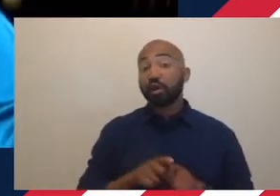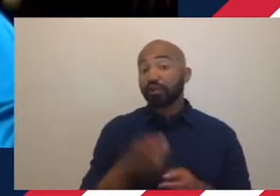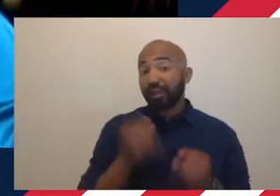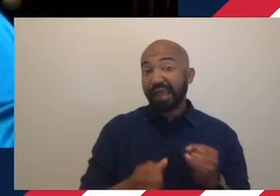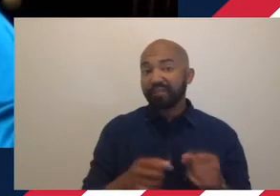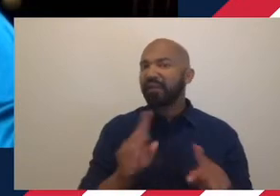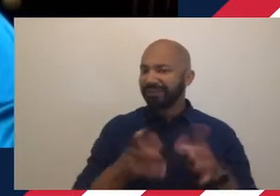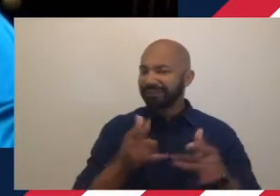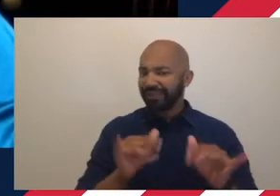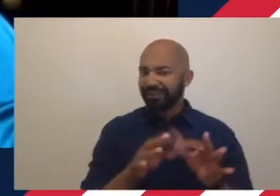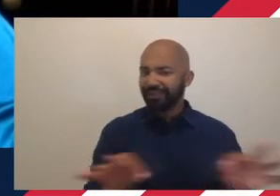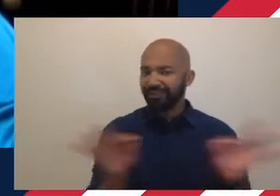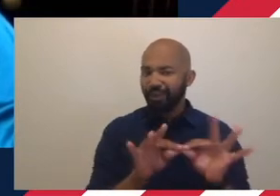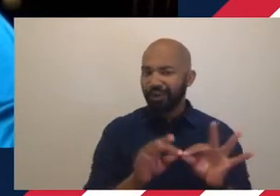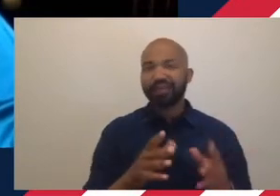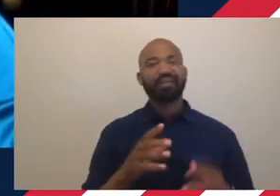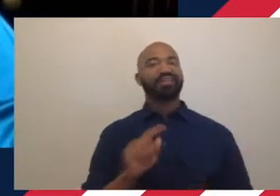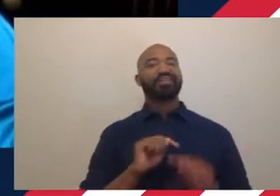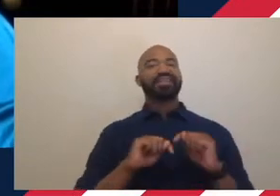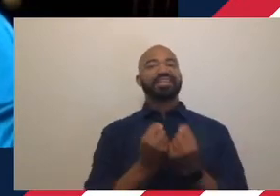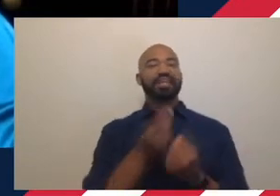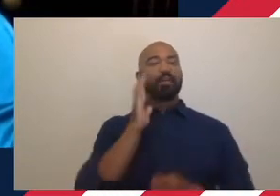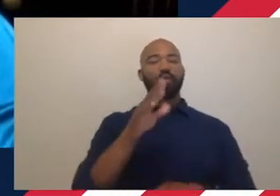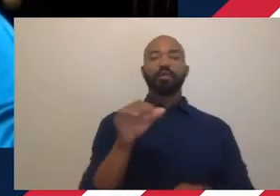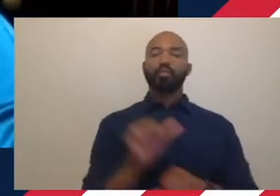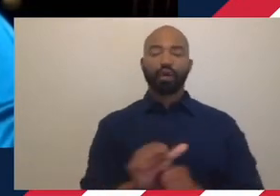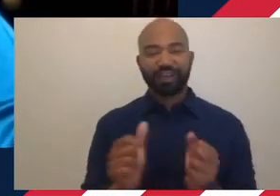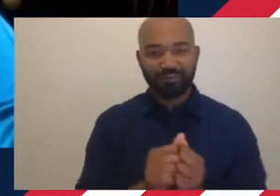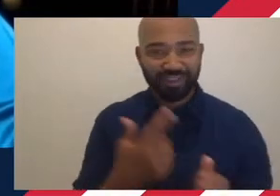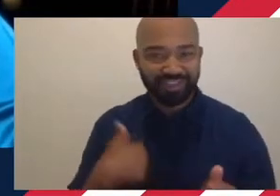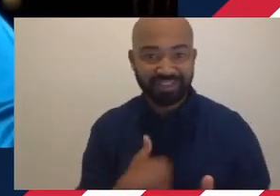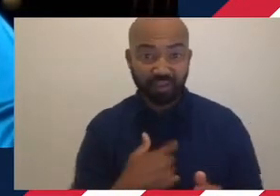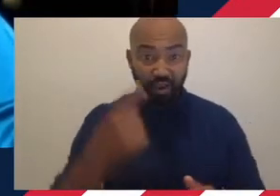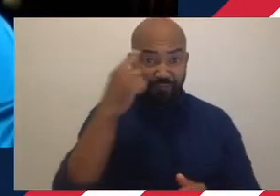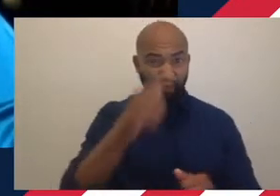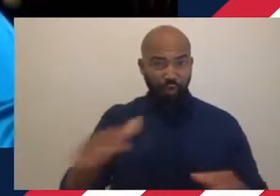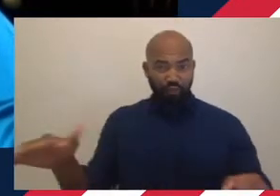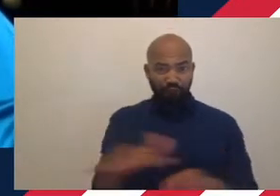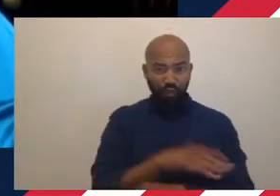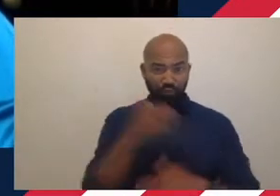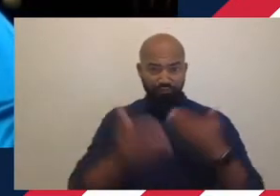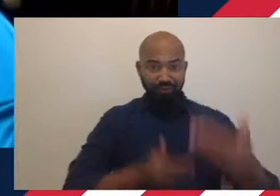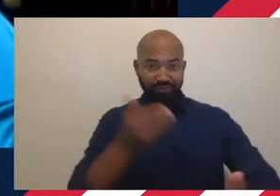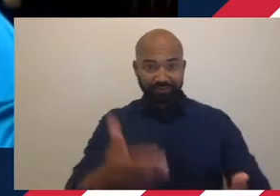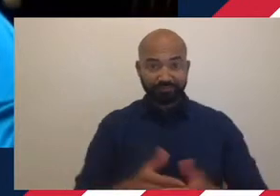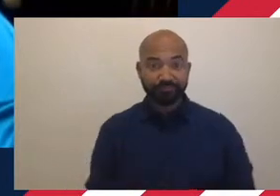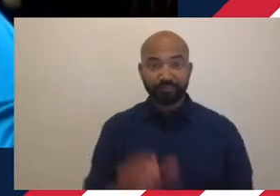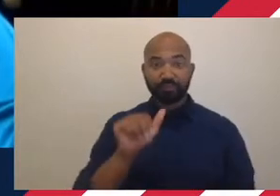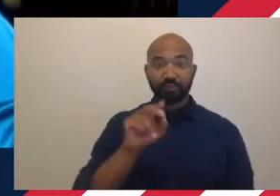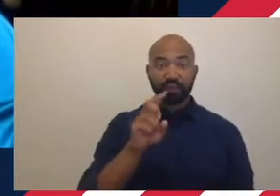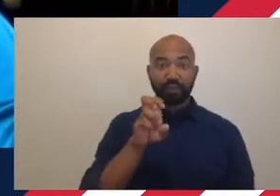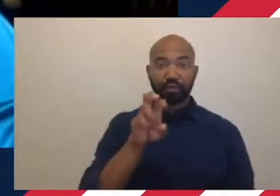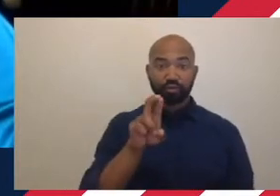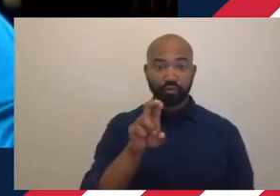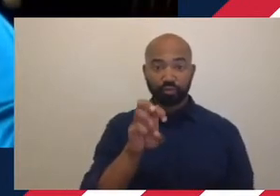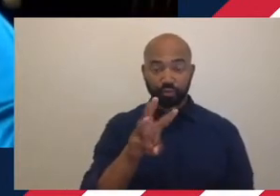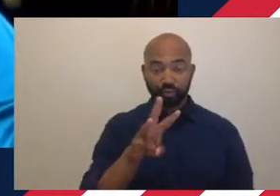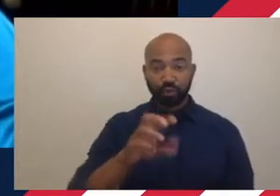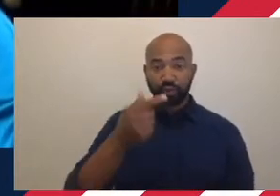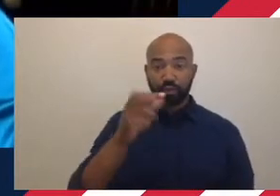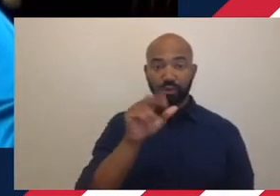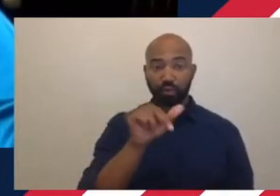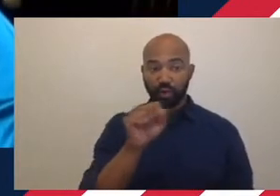to introduce you to the team who will be working with us throughout this process. Andrew Grossman is the platform